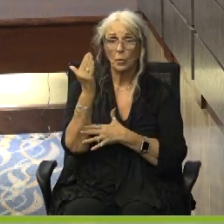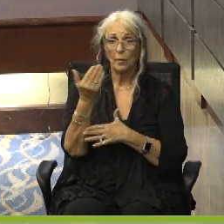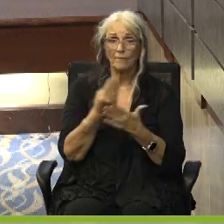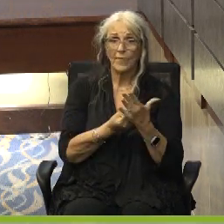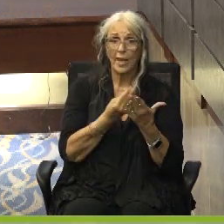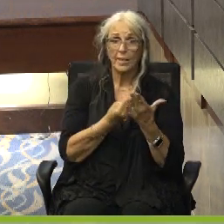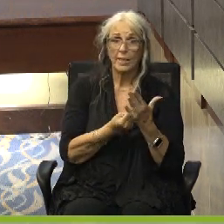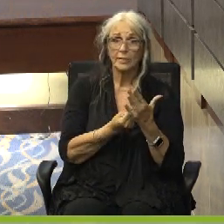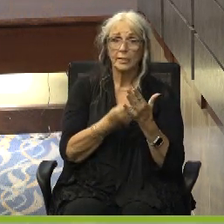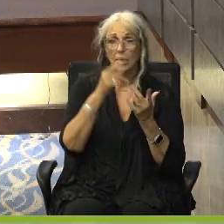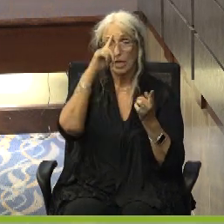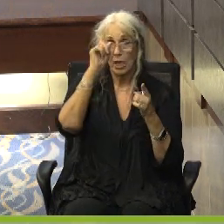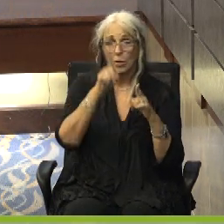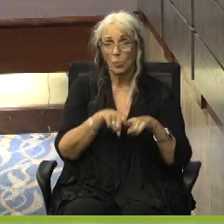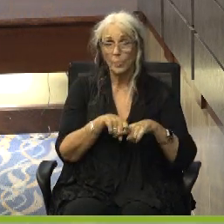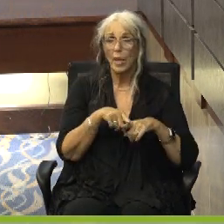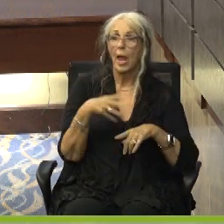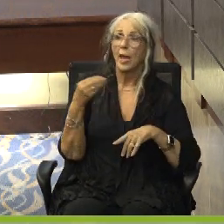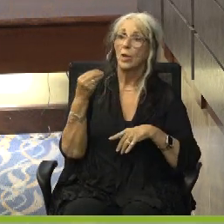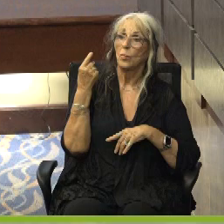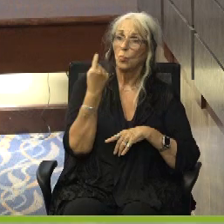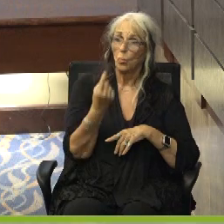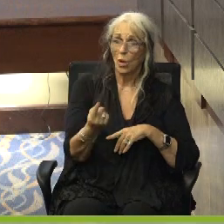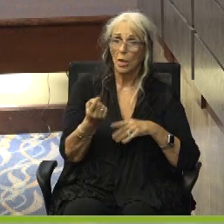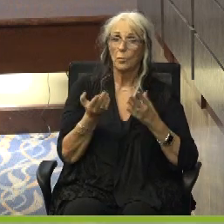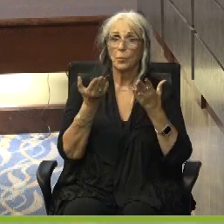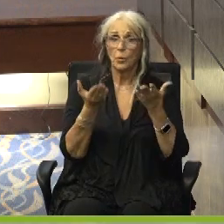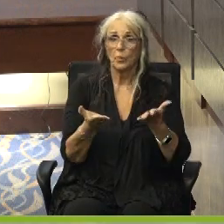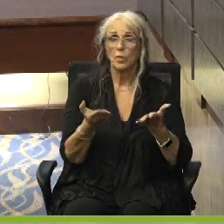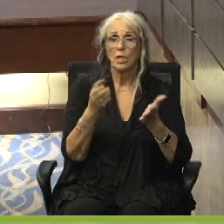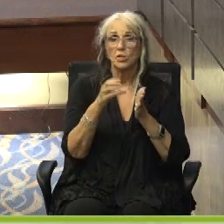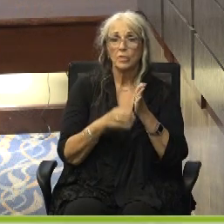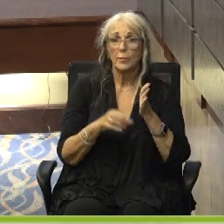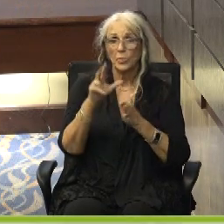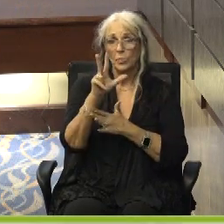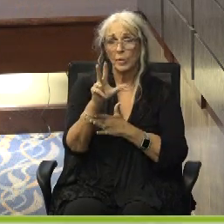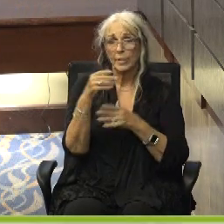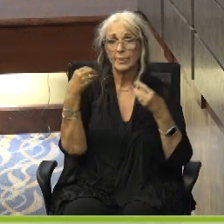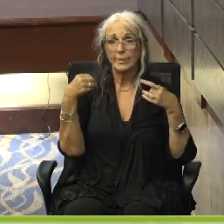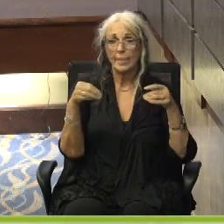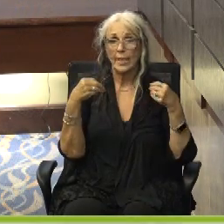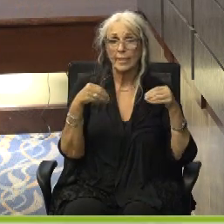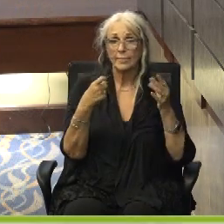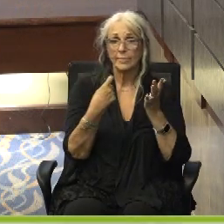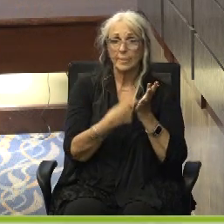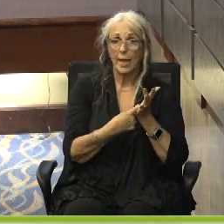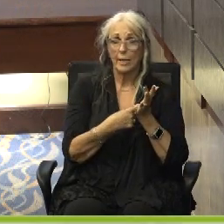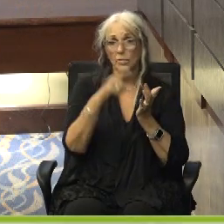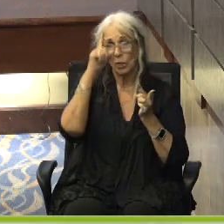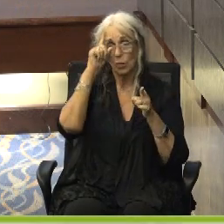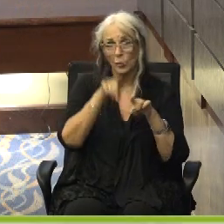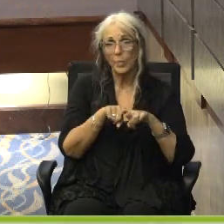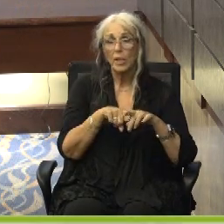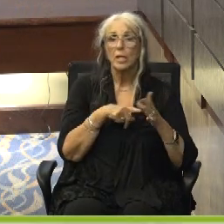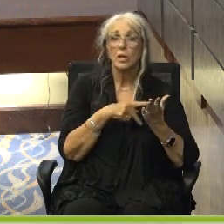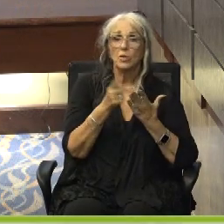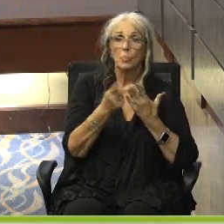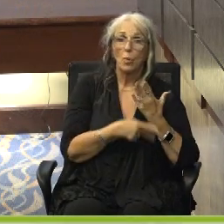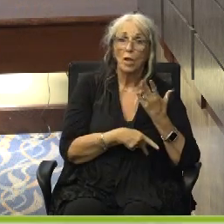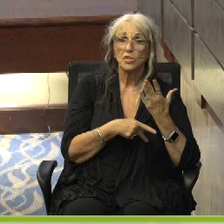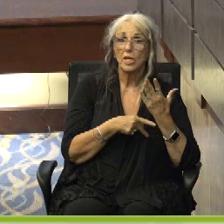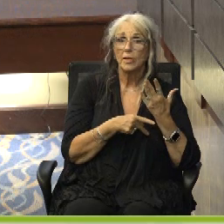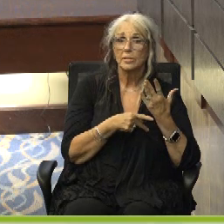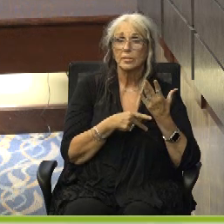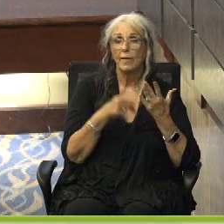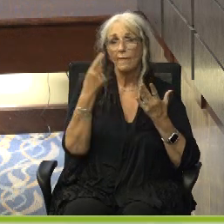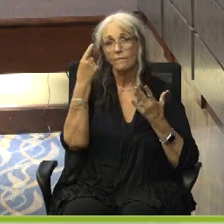financing agreements and 1 proposed Chapter 380 sales tax agreement. The projects associated with these agreements that are on your